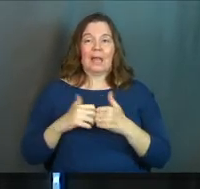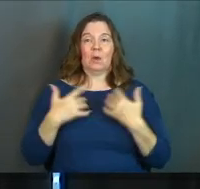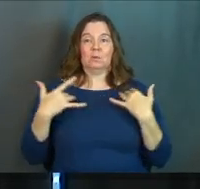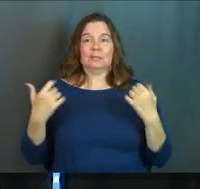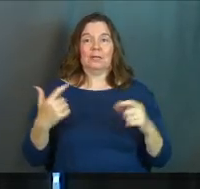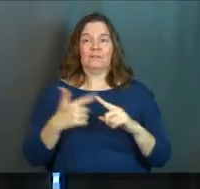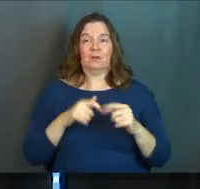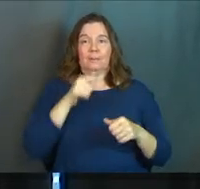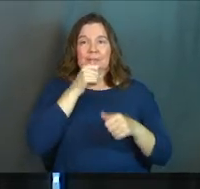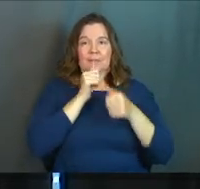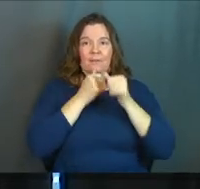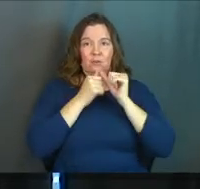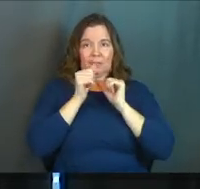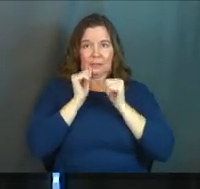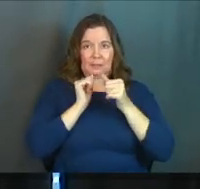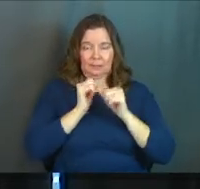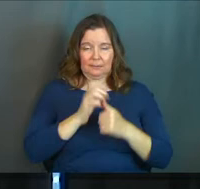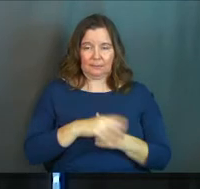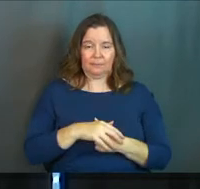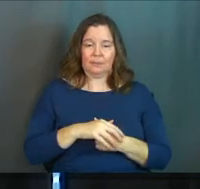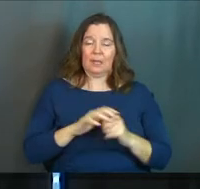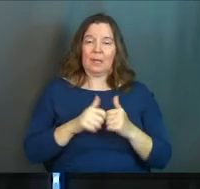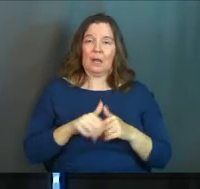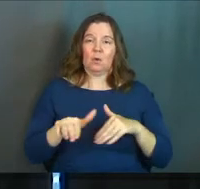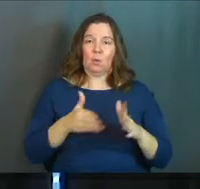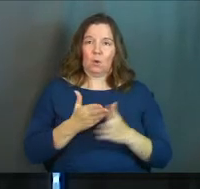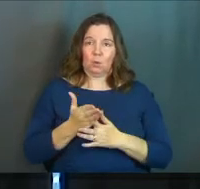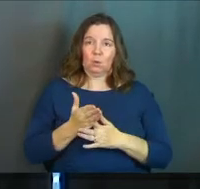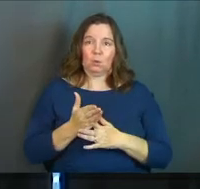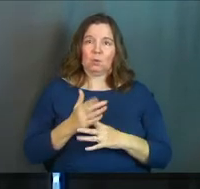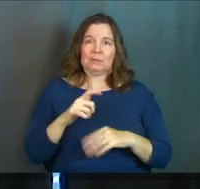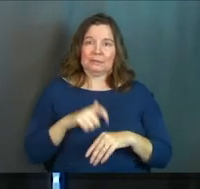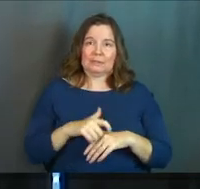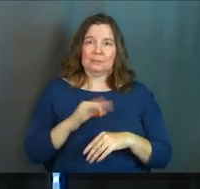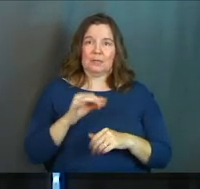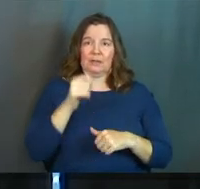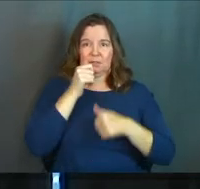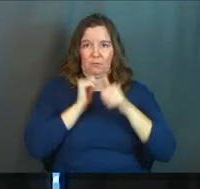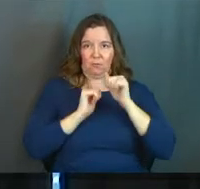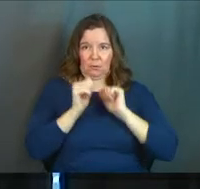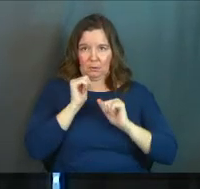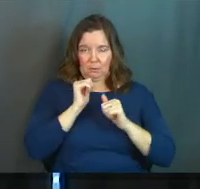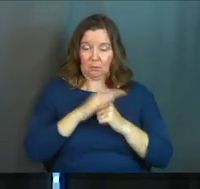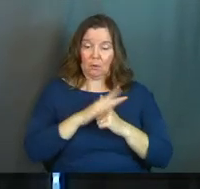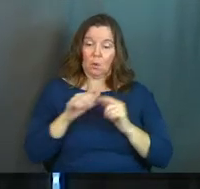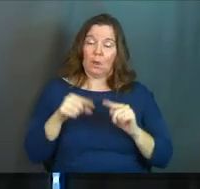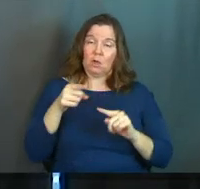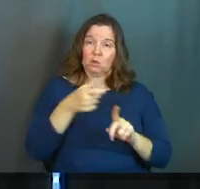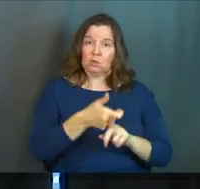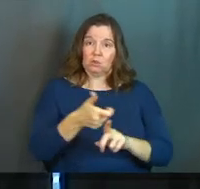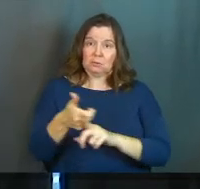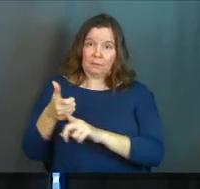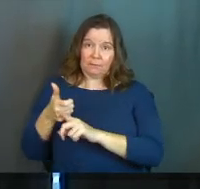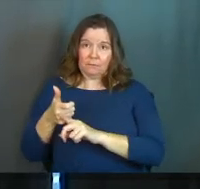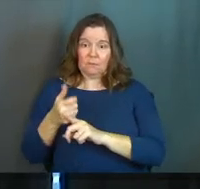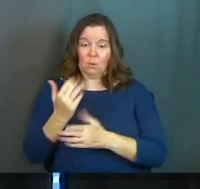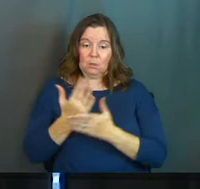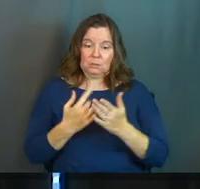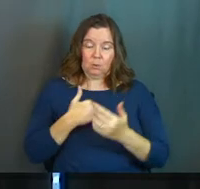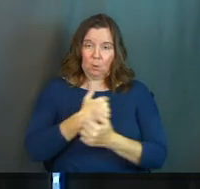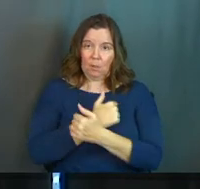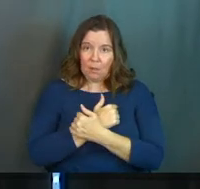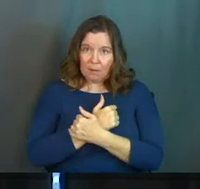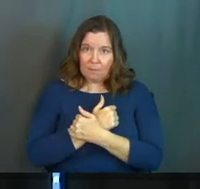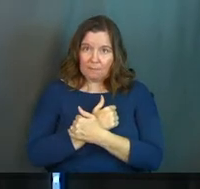How to Heal from Suffering. And how to walk through seasons of suffering when you yourself or someone